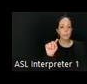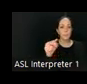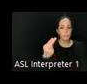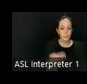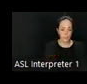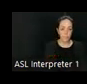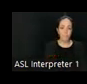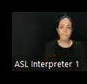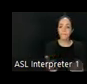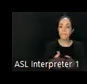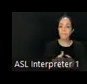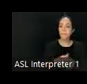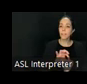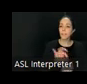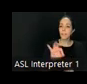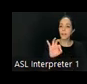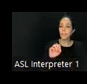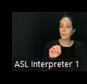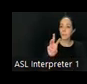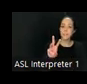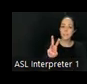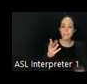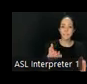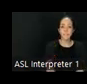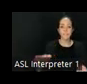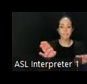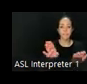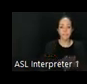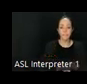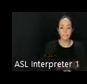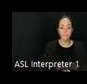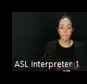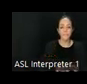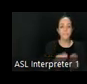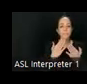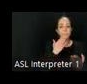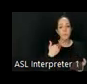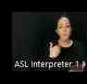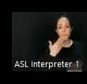now 9:06, and this meeting is adjourned. Thank you and have a good night.